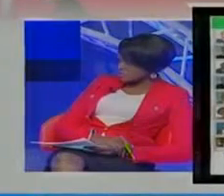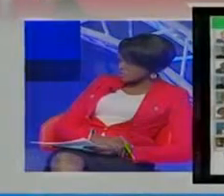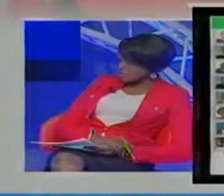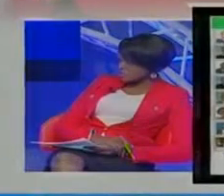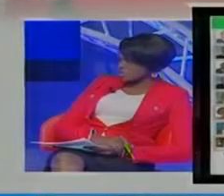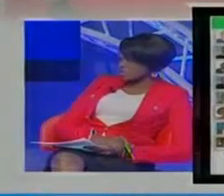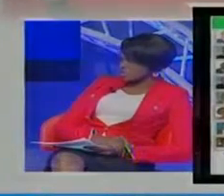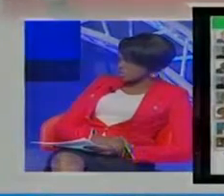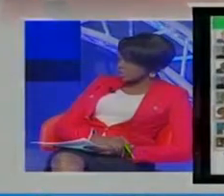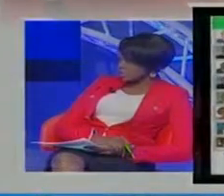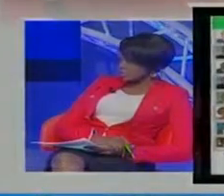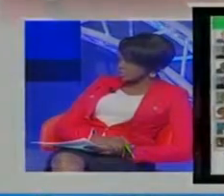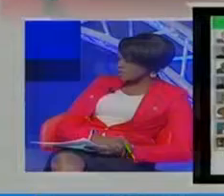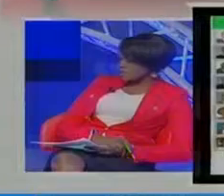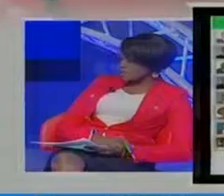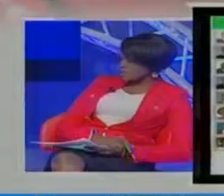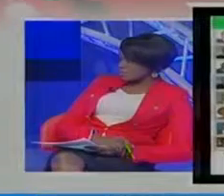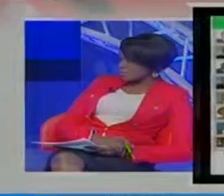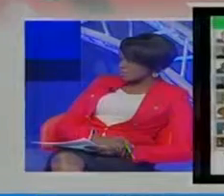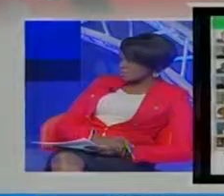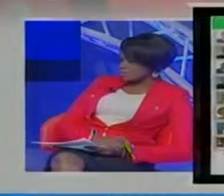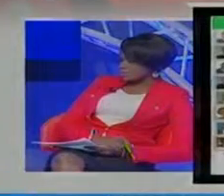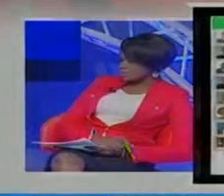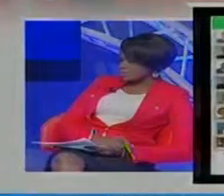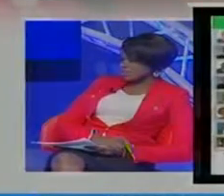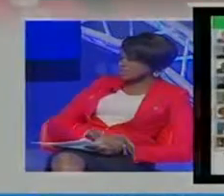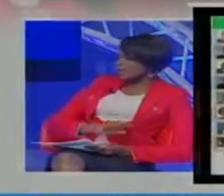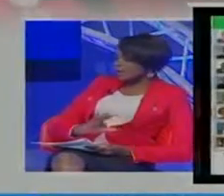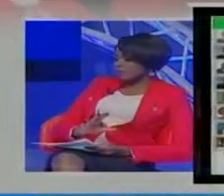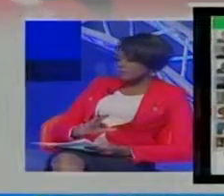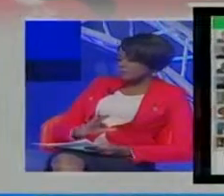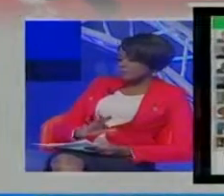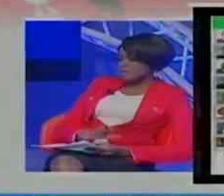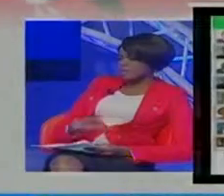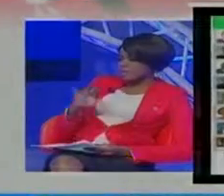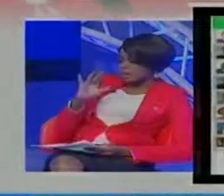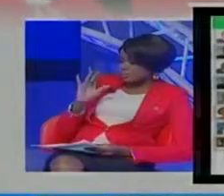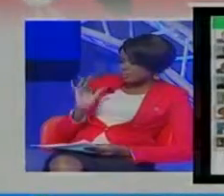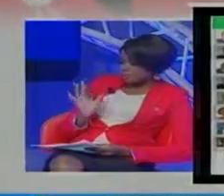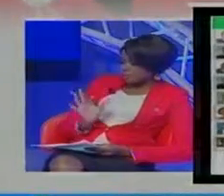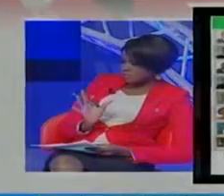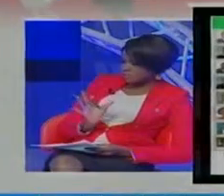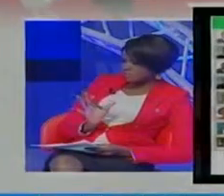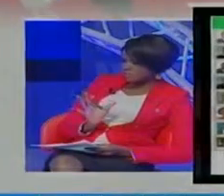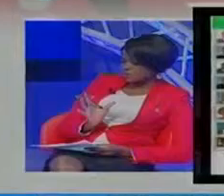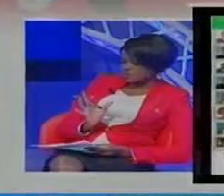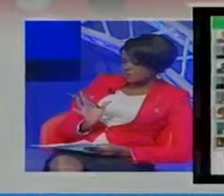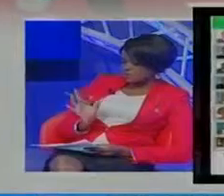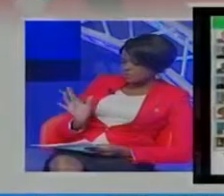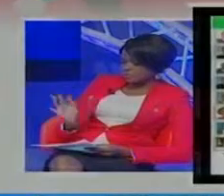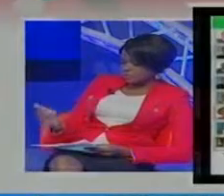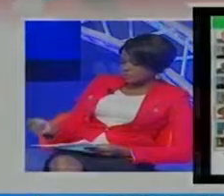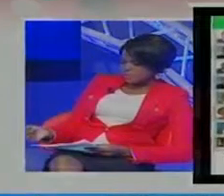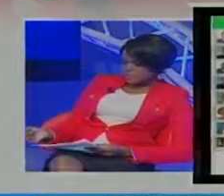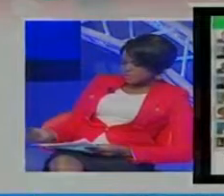votes registered and traditionally has voted as a swing area, if you like, a lot of the times in favor of